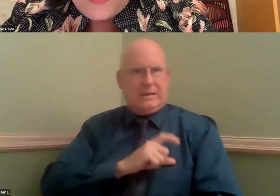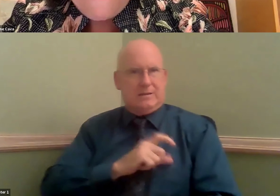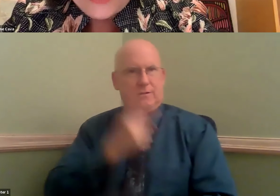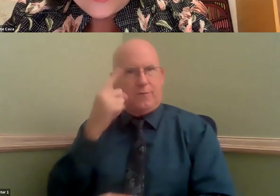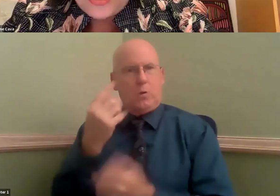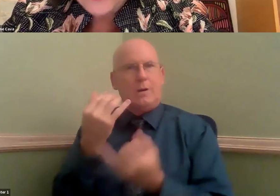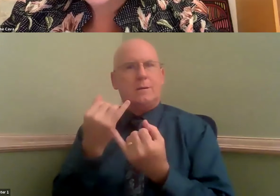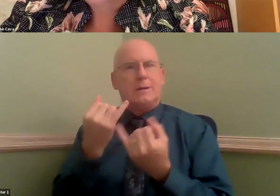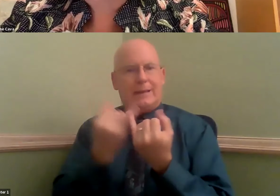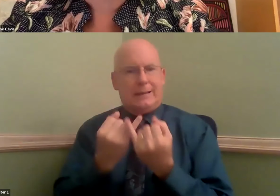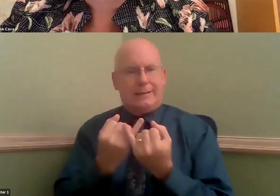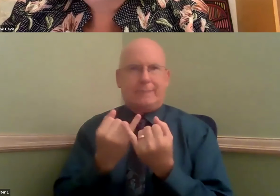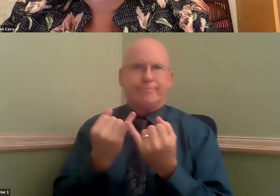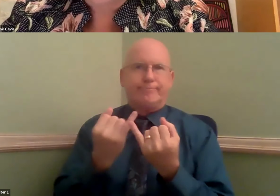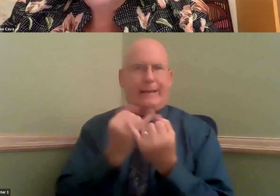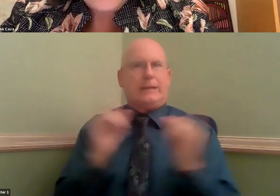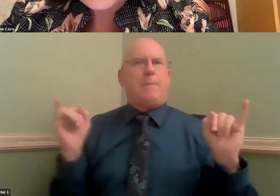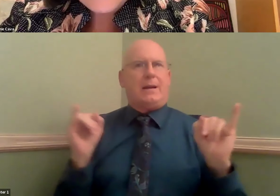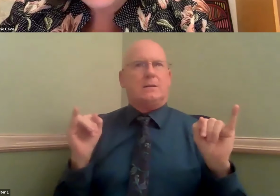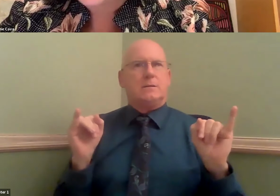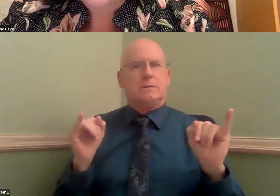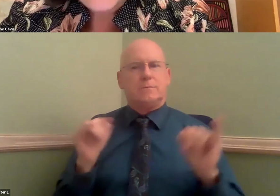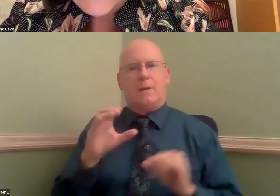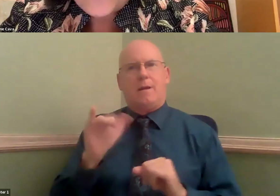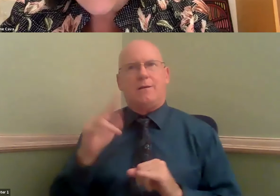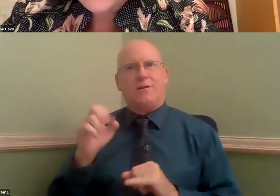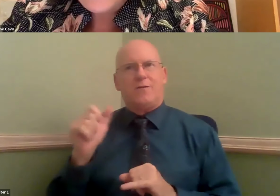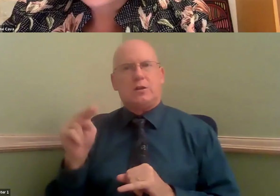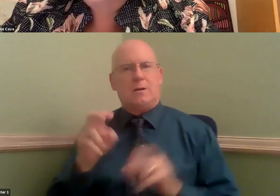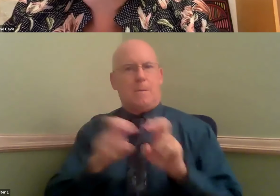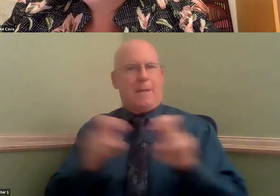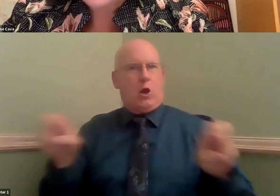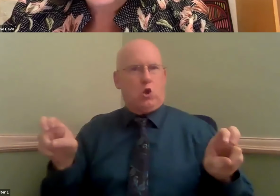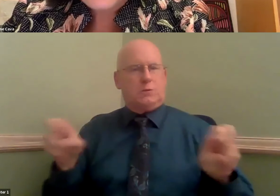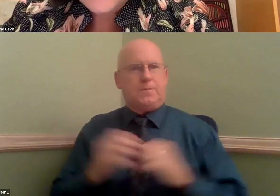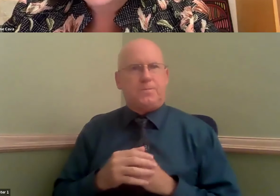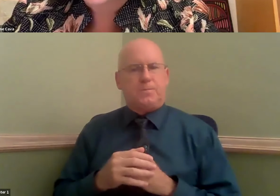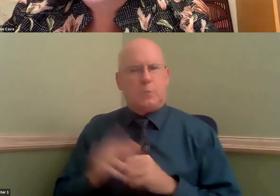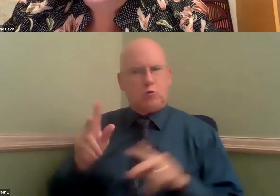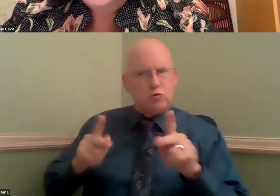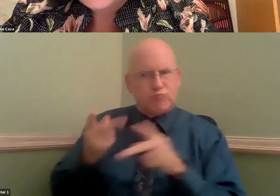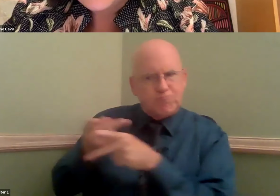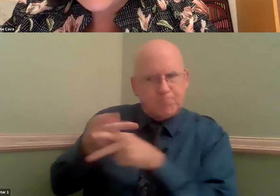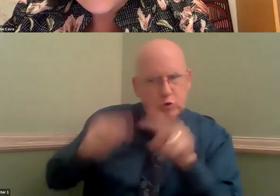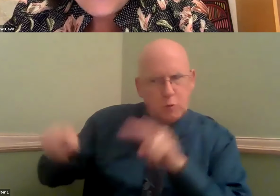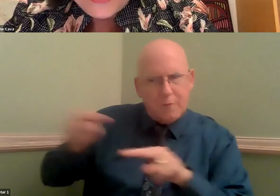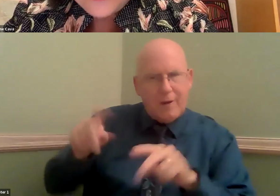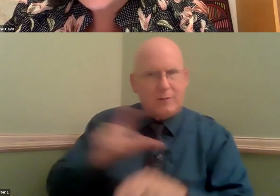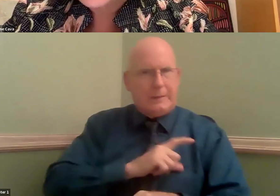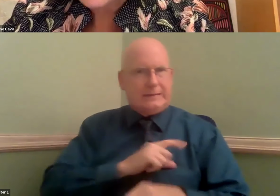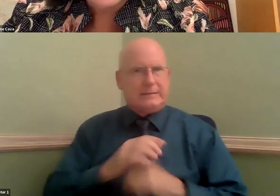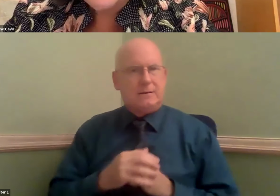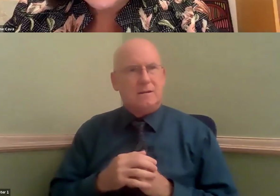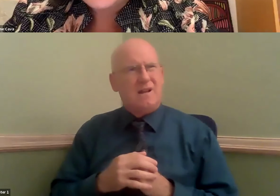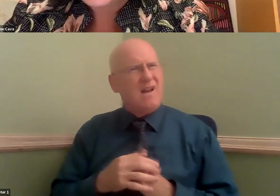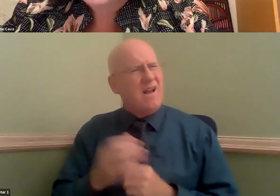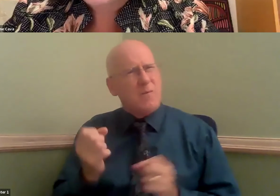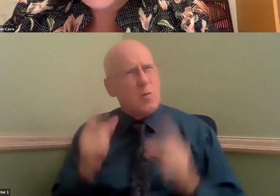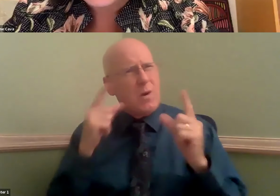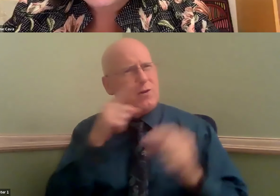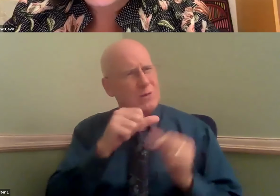civilian panel. So no attempt whatsoever. And I'm really surprised that you're persisting in this, because